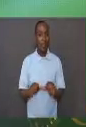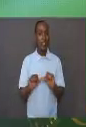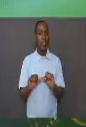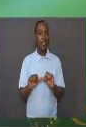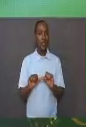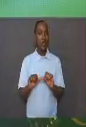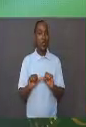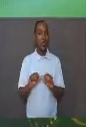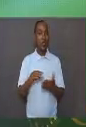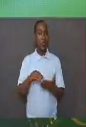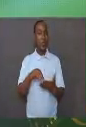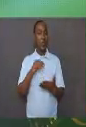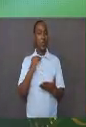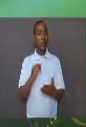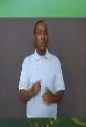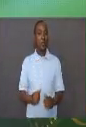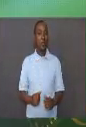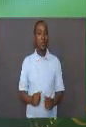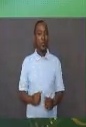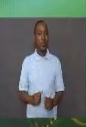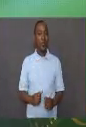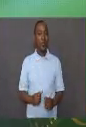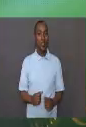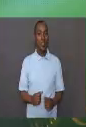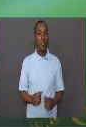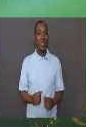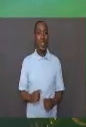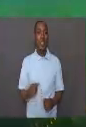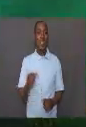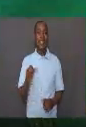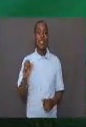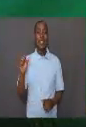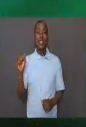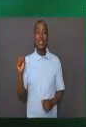topic we will be learning about is staining.